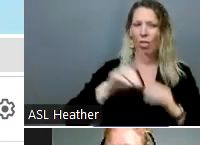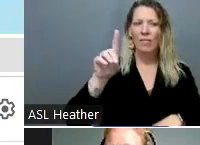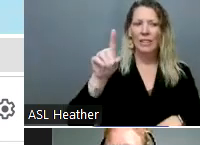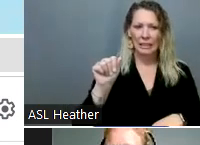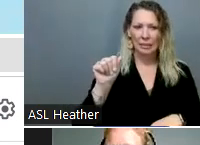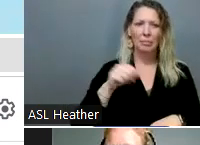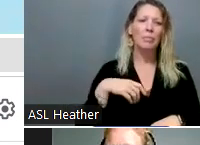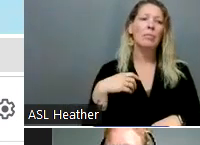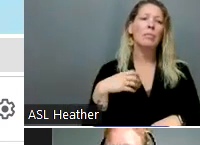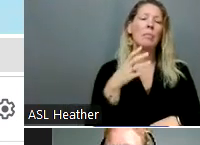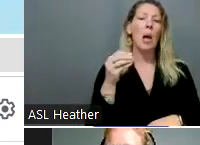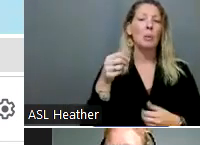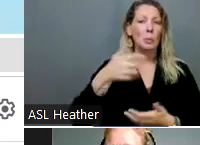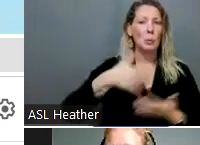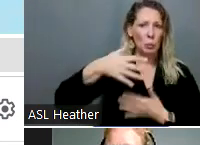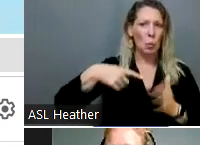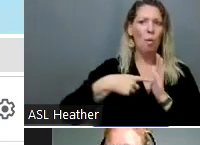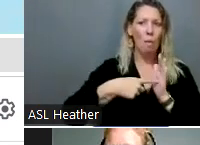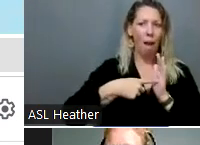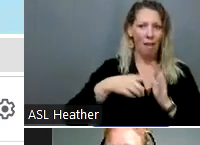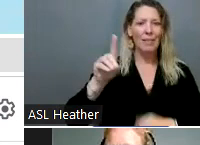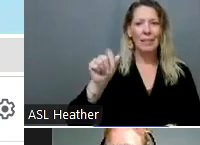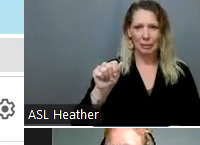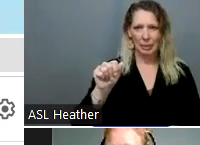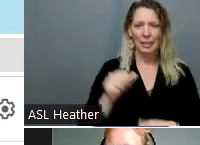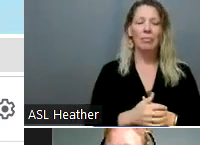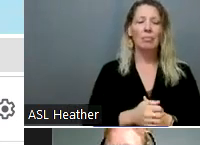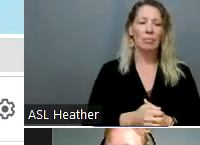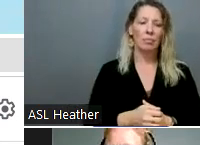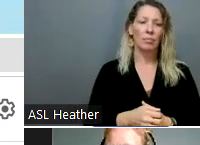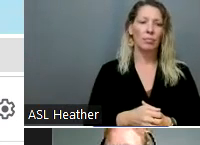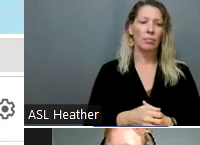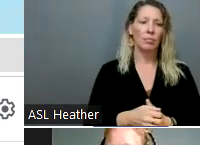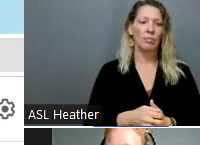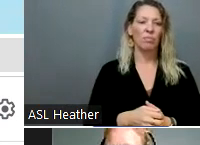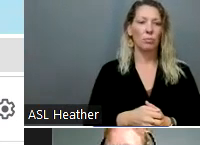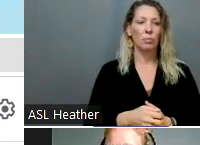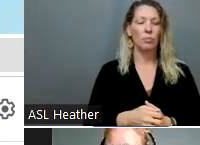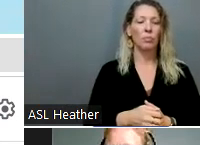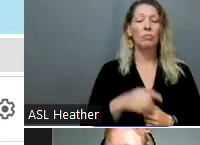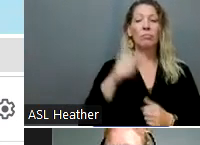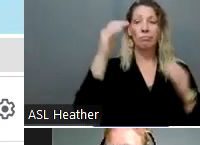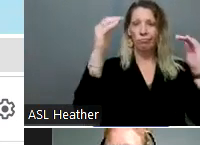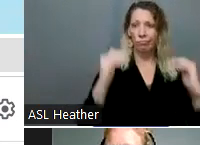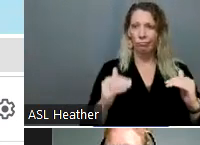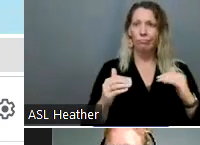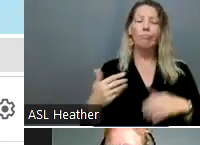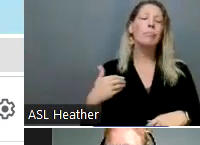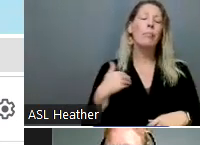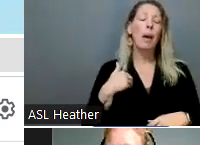and the social model of disability as well. Down here, we have